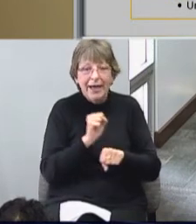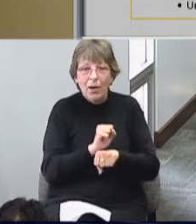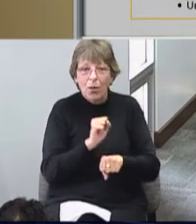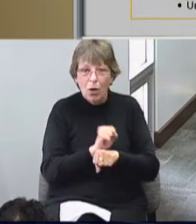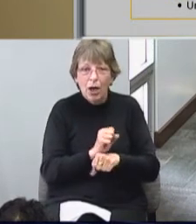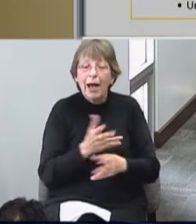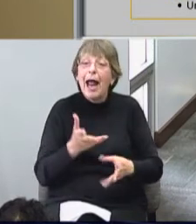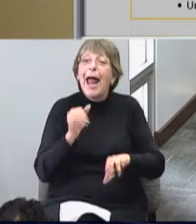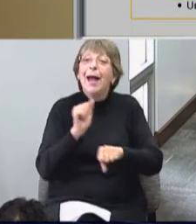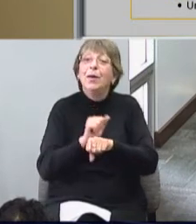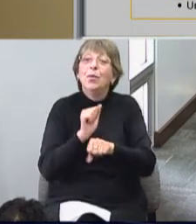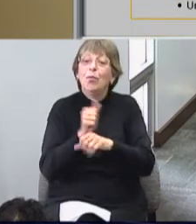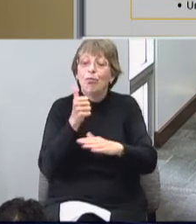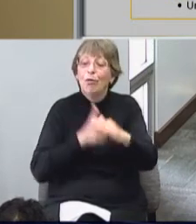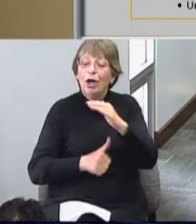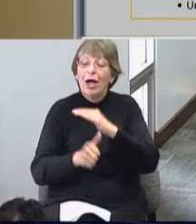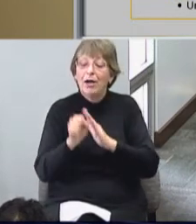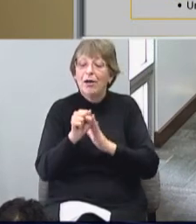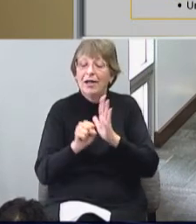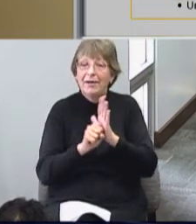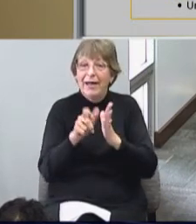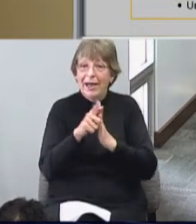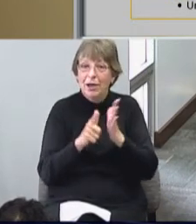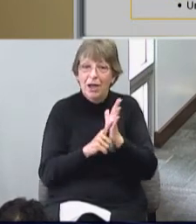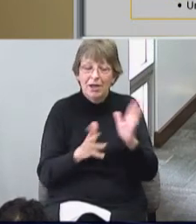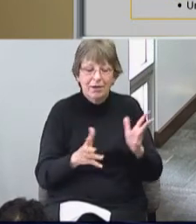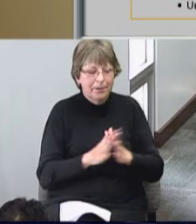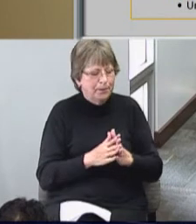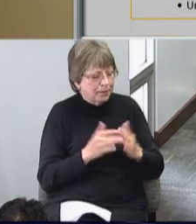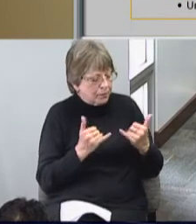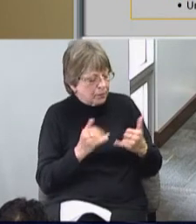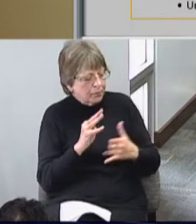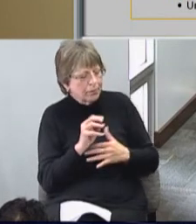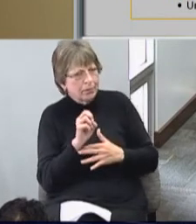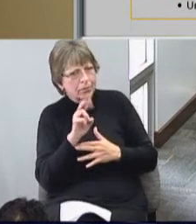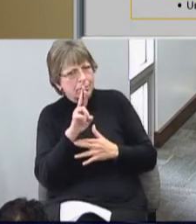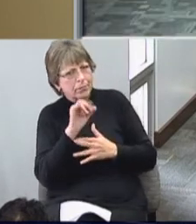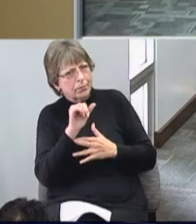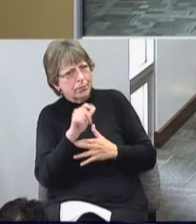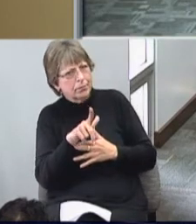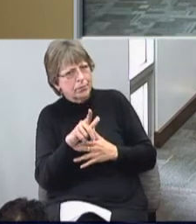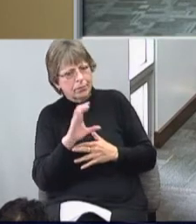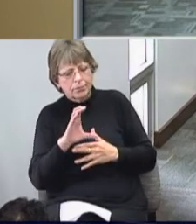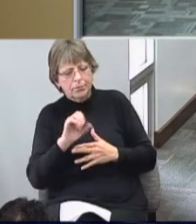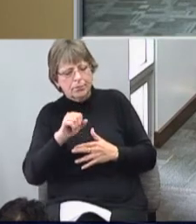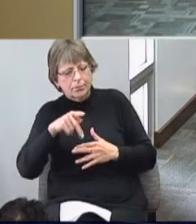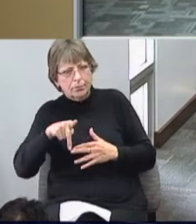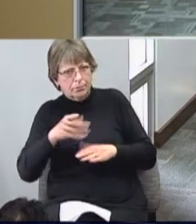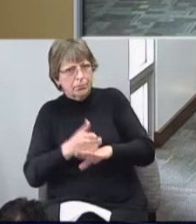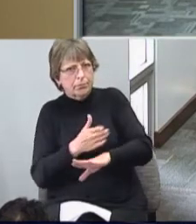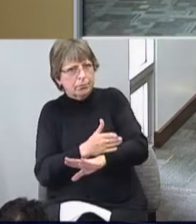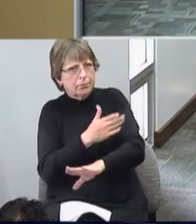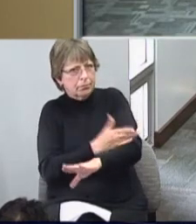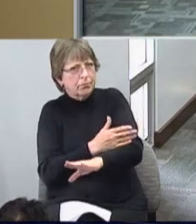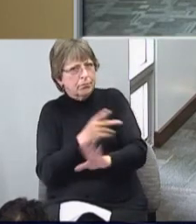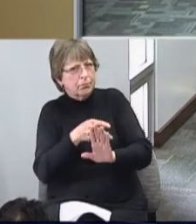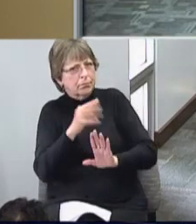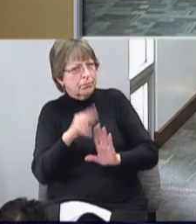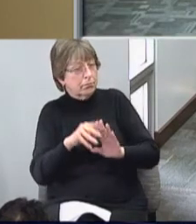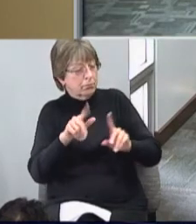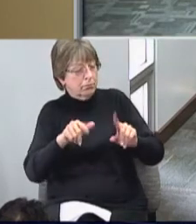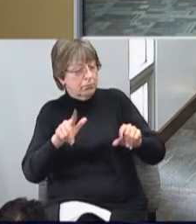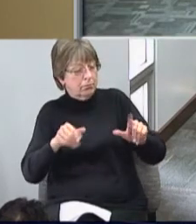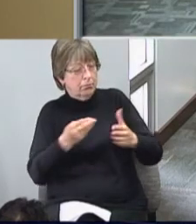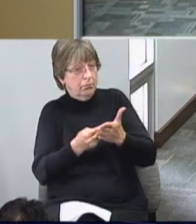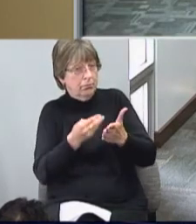statute. Now, Merrill, the capital improvement program varies in budget each year, but can you remind us, just